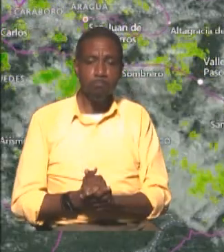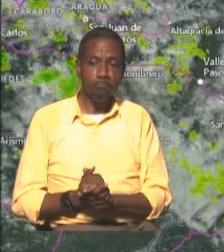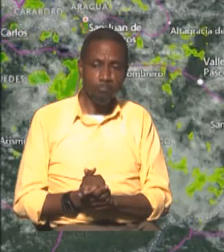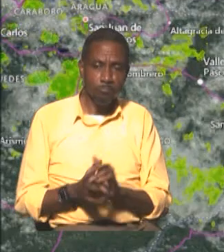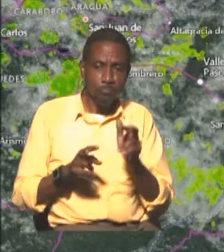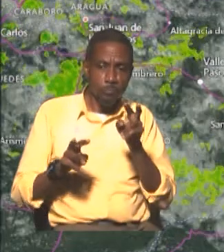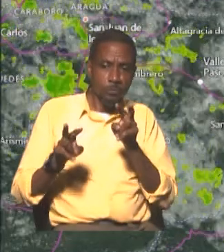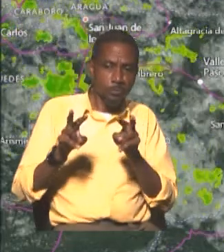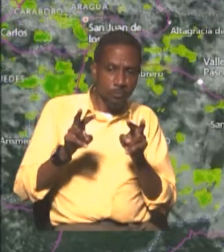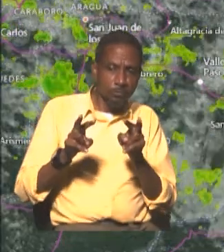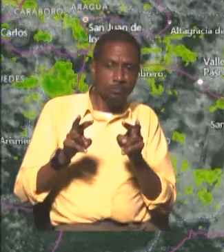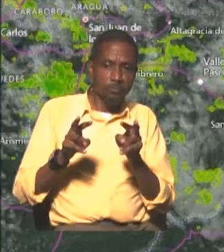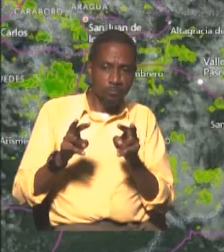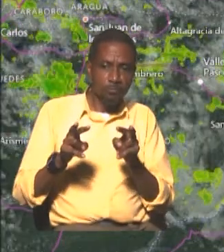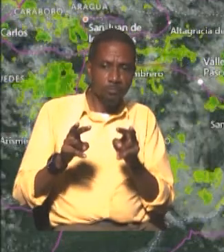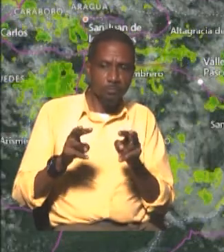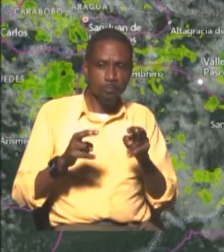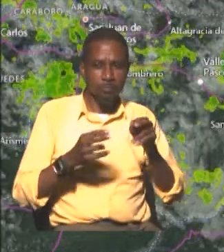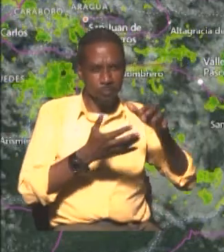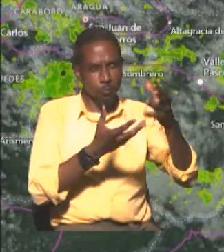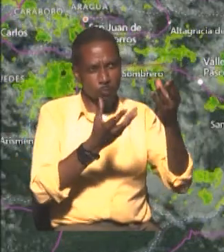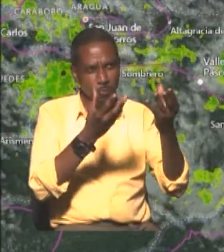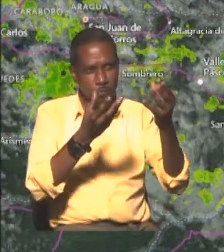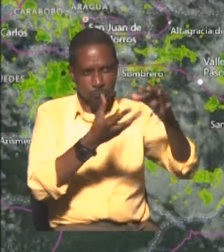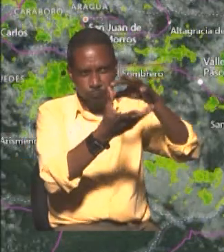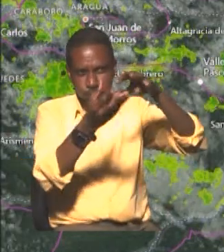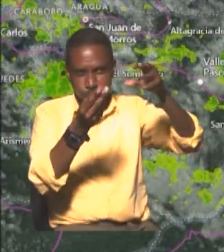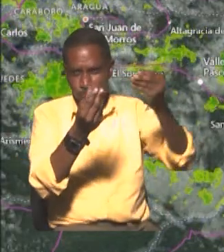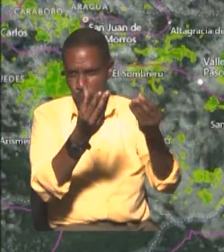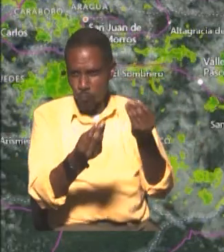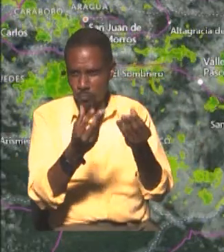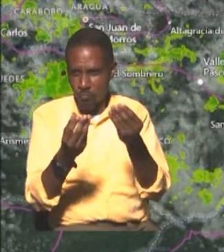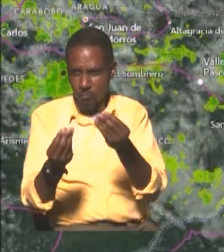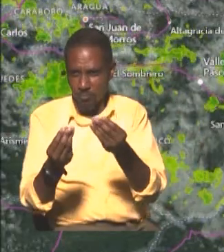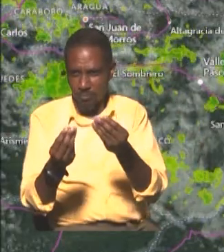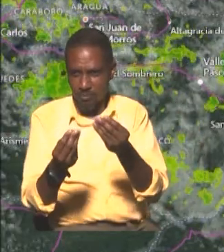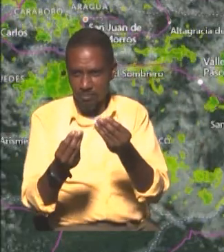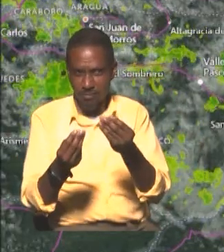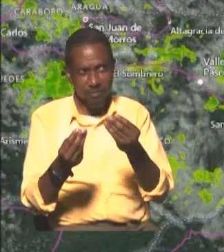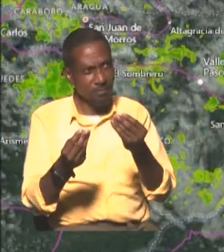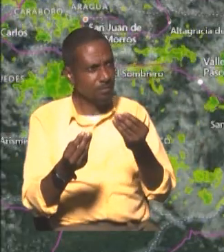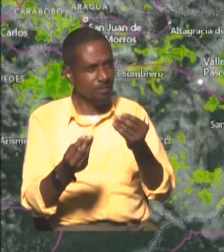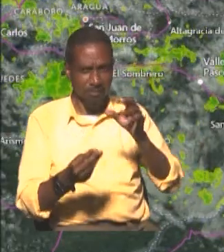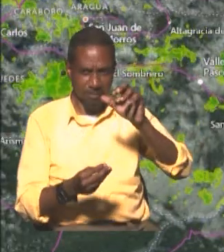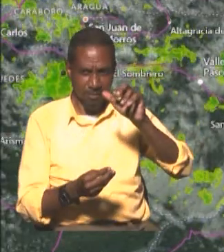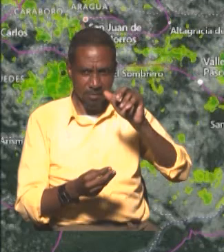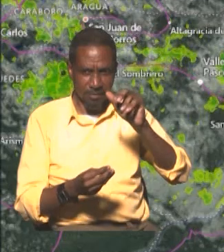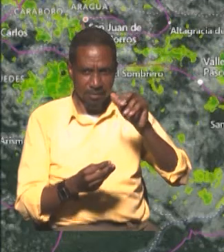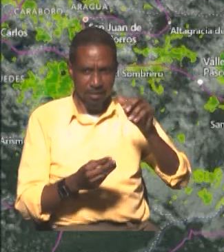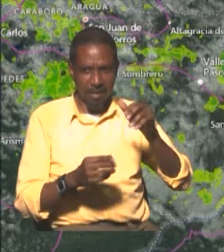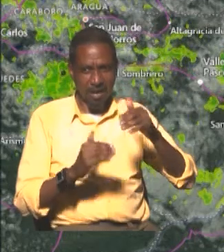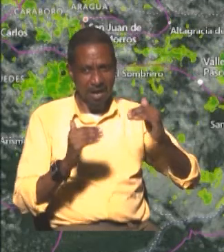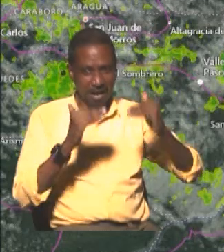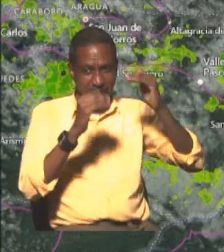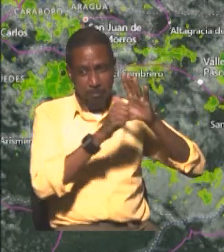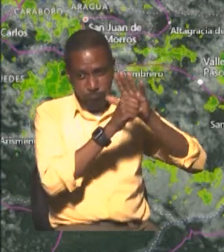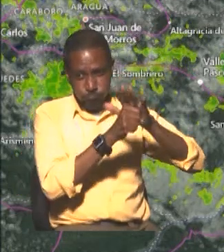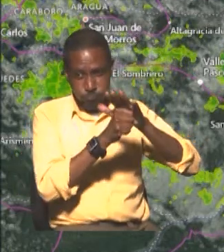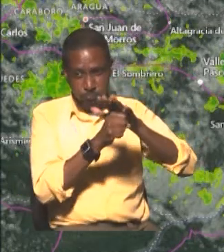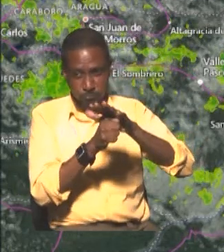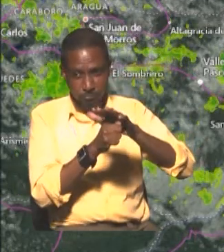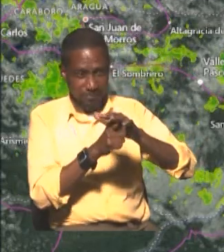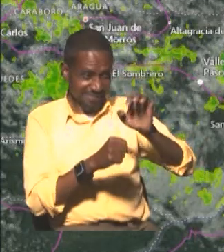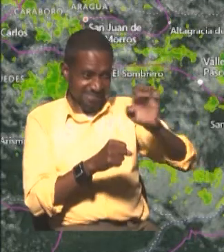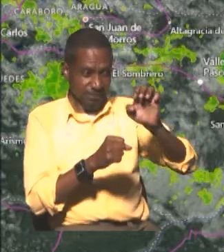Tobago. This is due to patches of moisture advection driven by that Atlantic high pressure system located farther